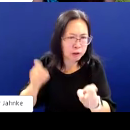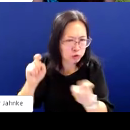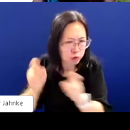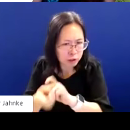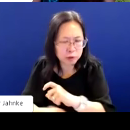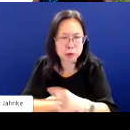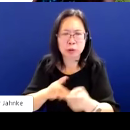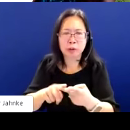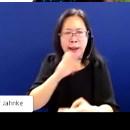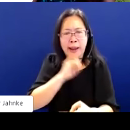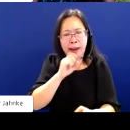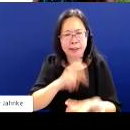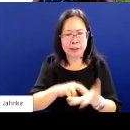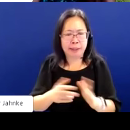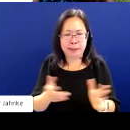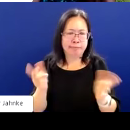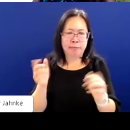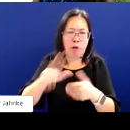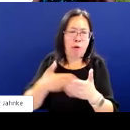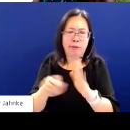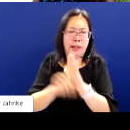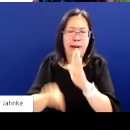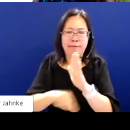aging is just negative.